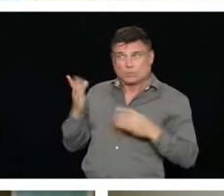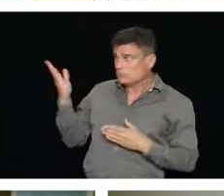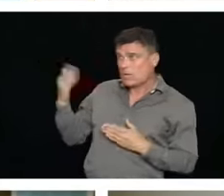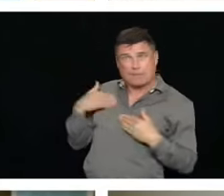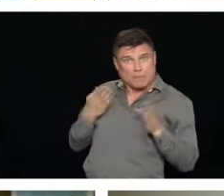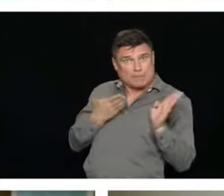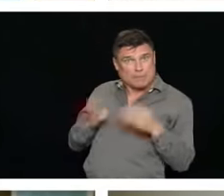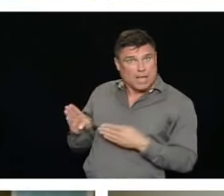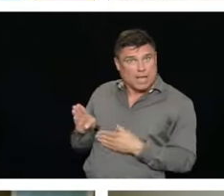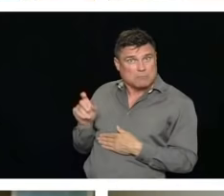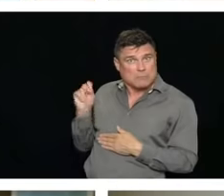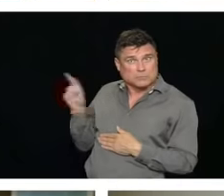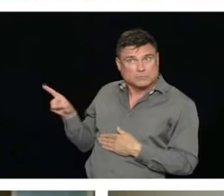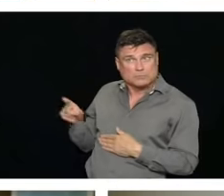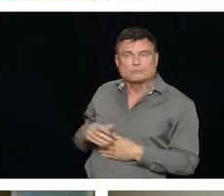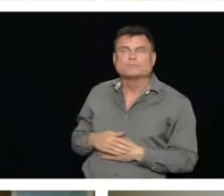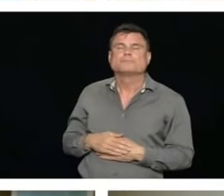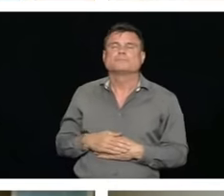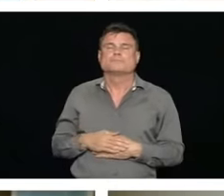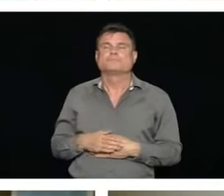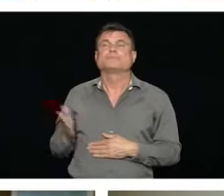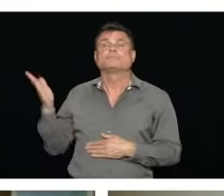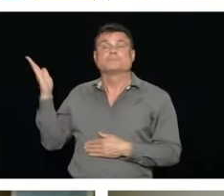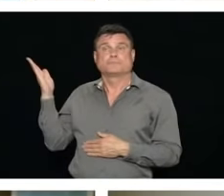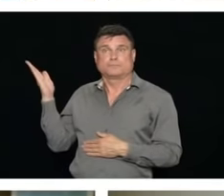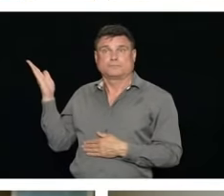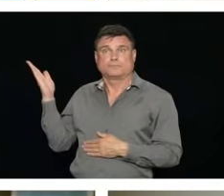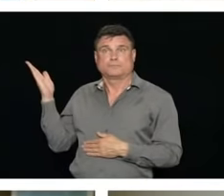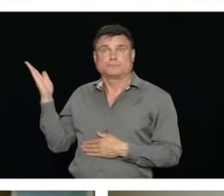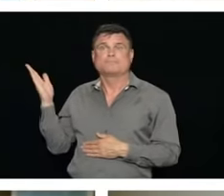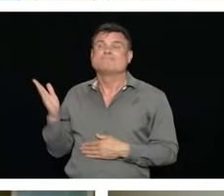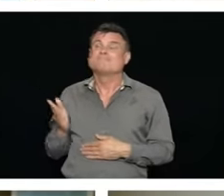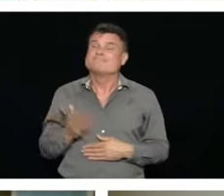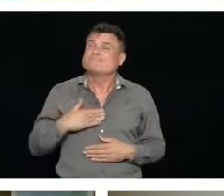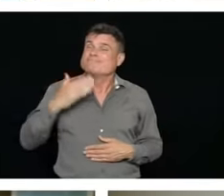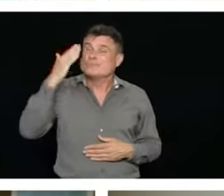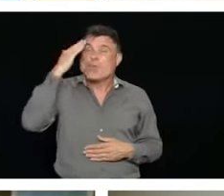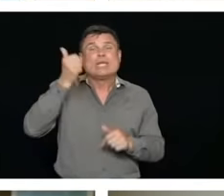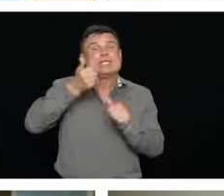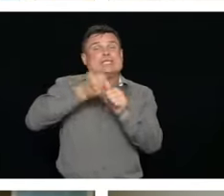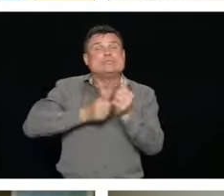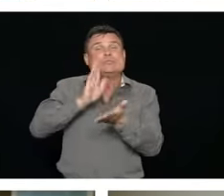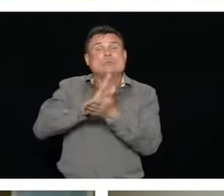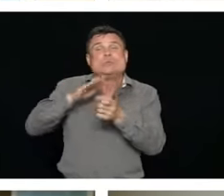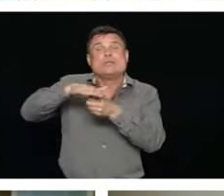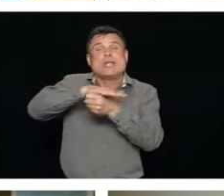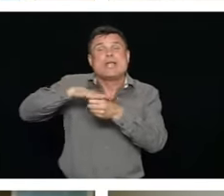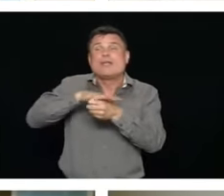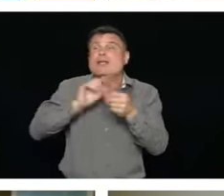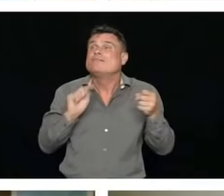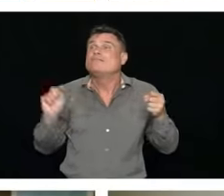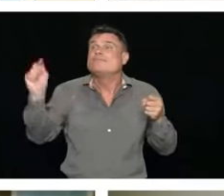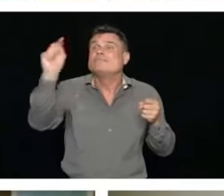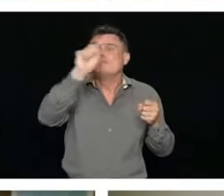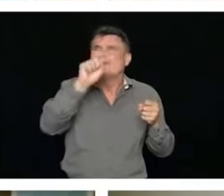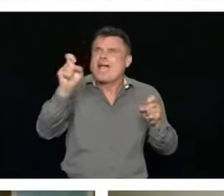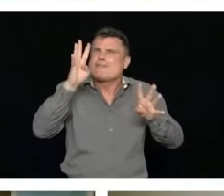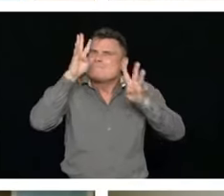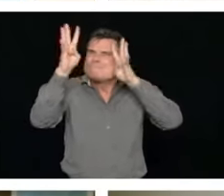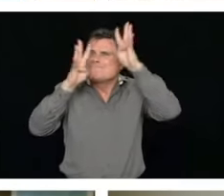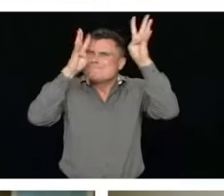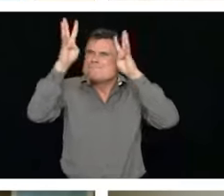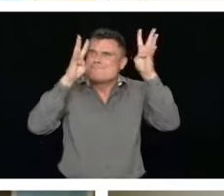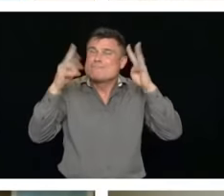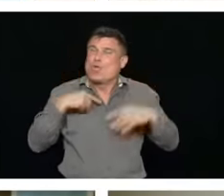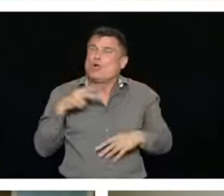we're hearing so many cool ideas from right around the province about how to make this special, how to respect physical distancing, how to use technology